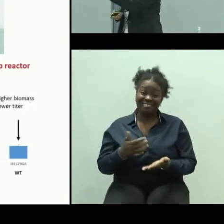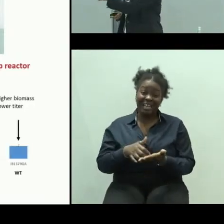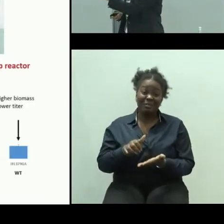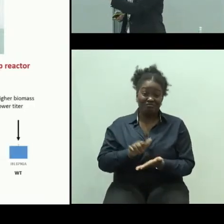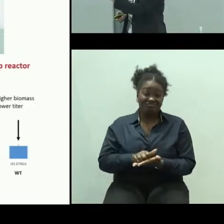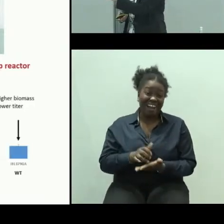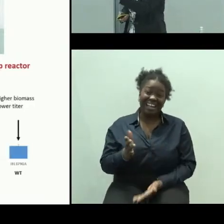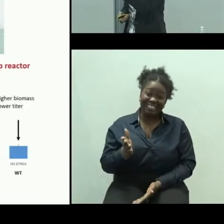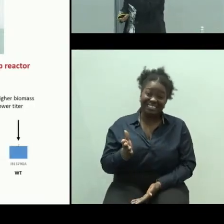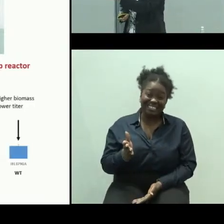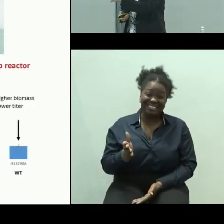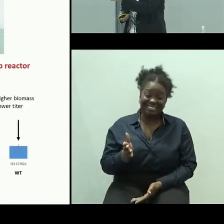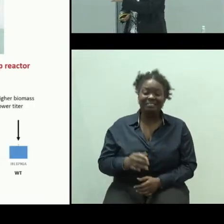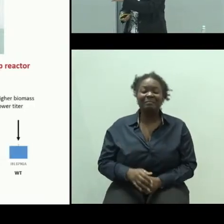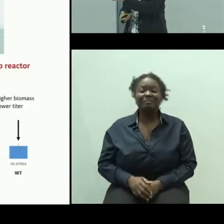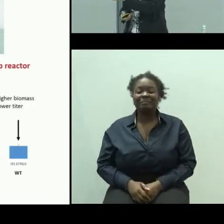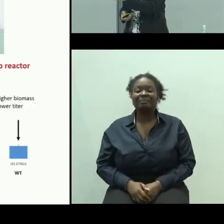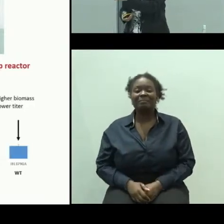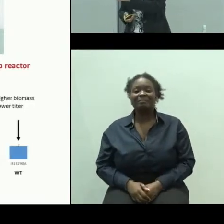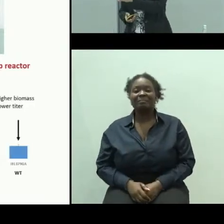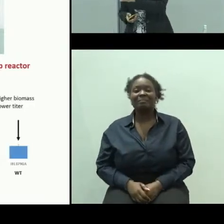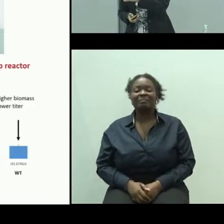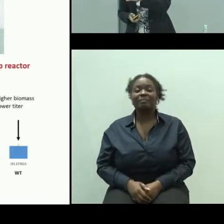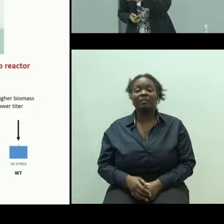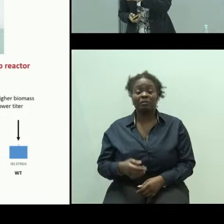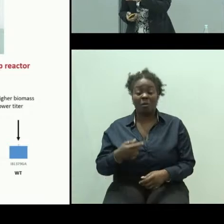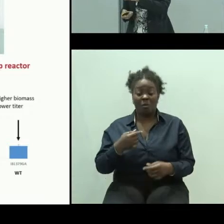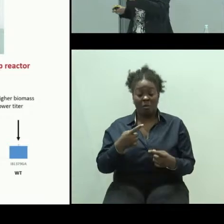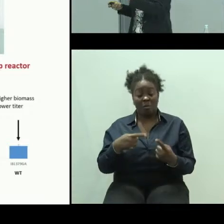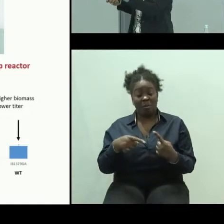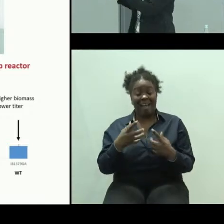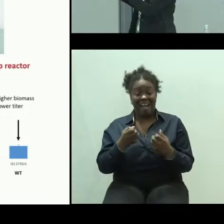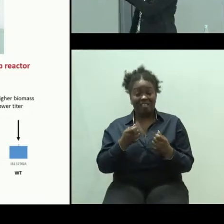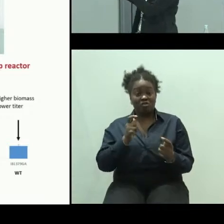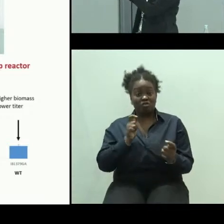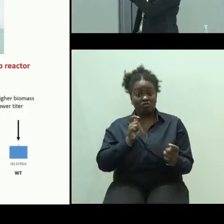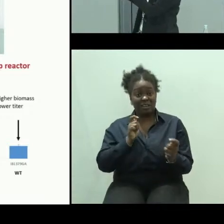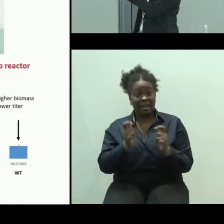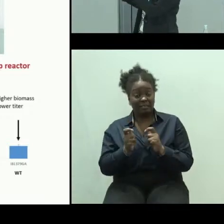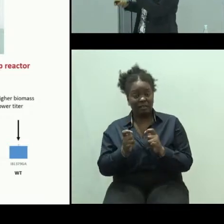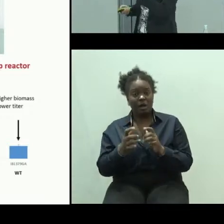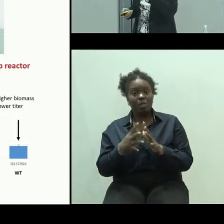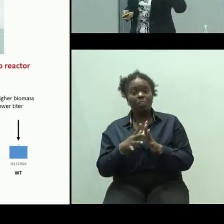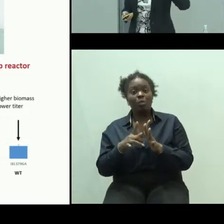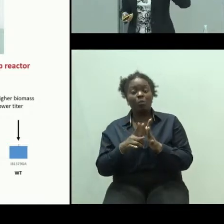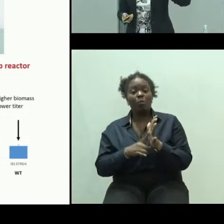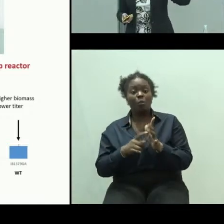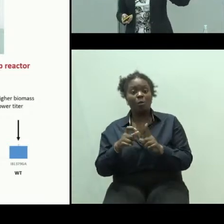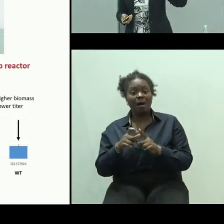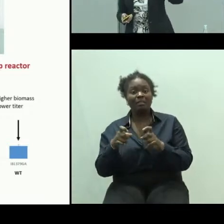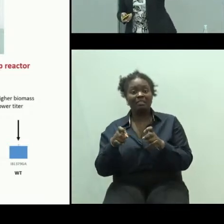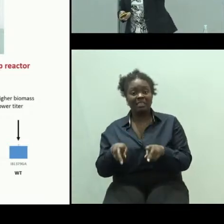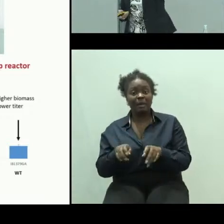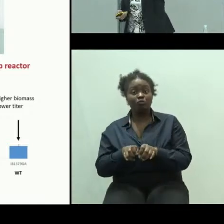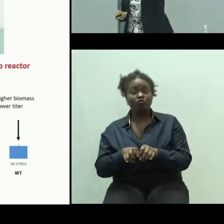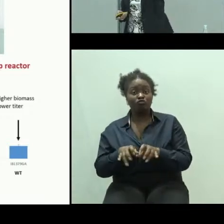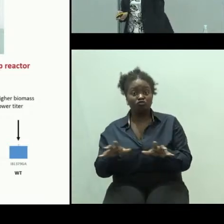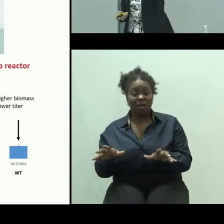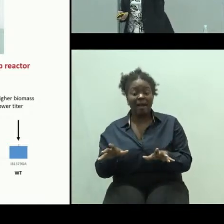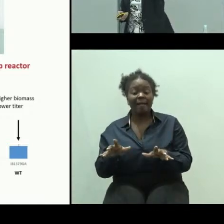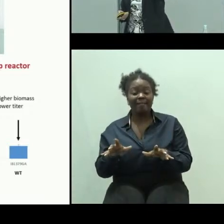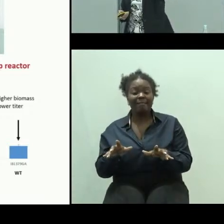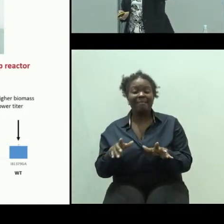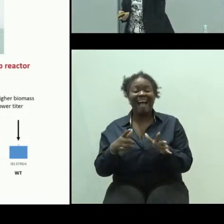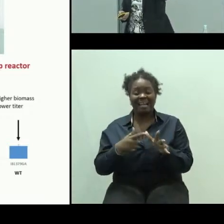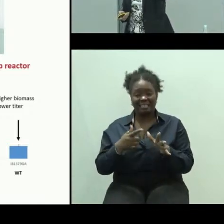what happened when we had the large-scale reactor is that the wild-type strain, so this is shown here, did make a lot of